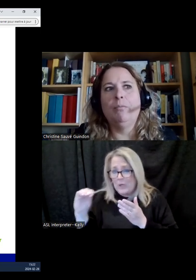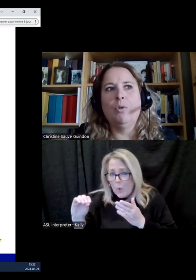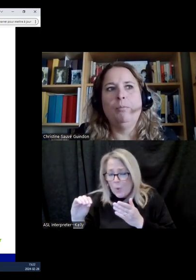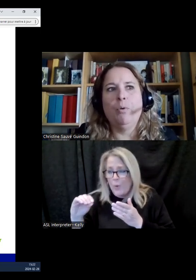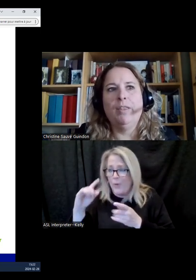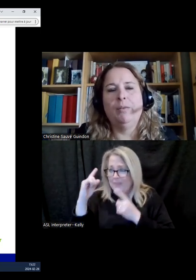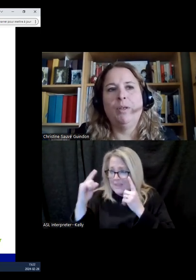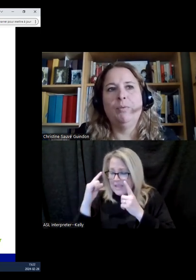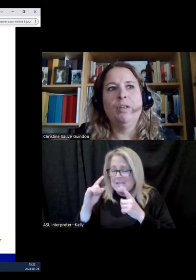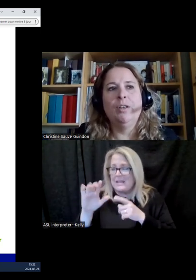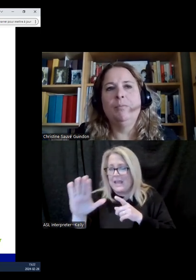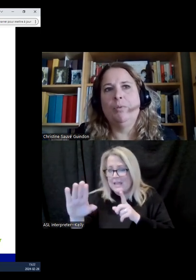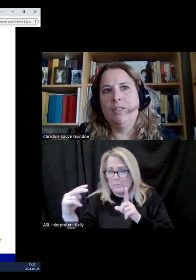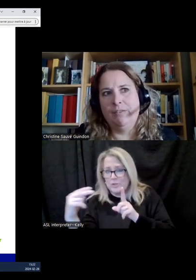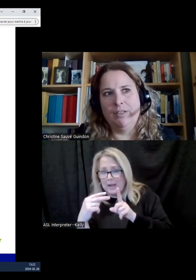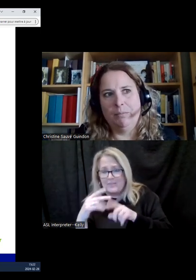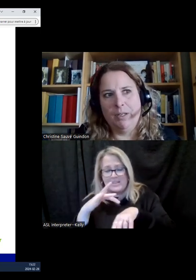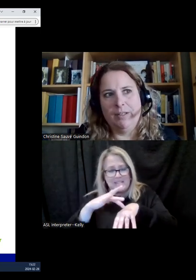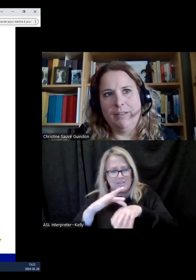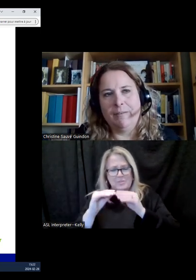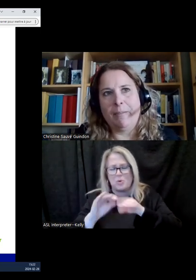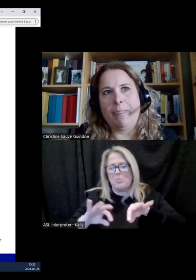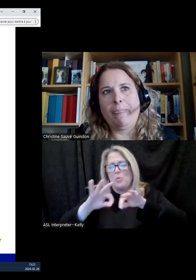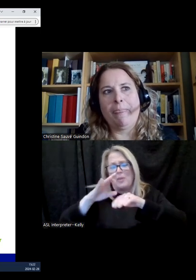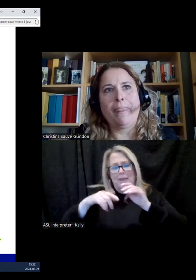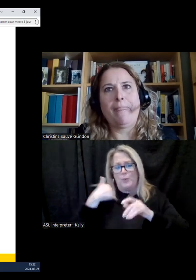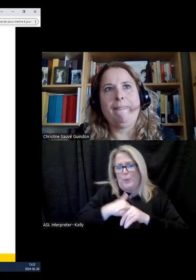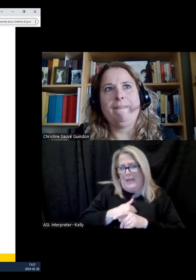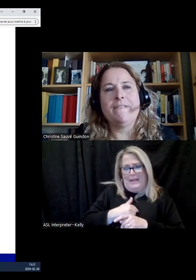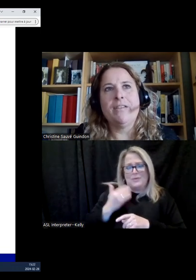much more important than we would perceive it to be.